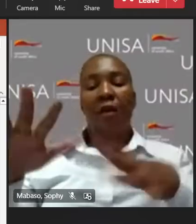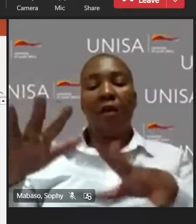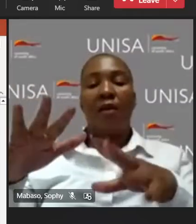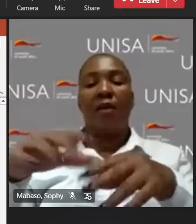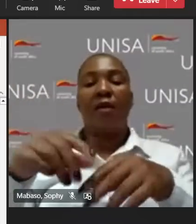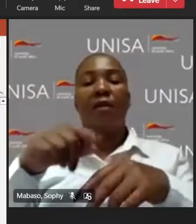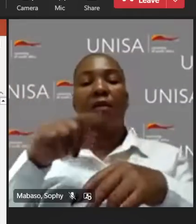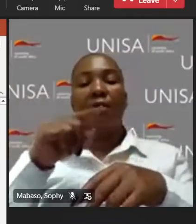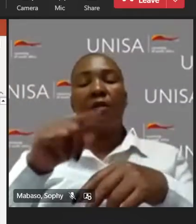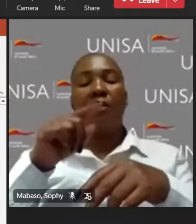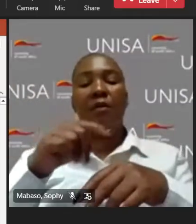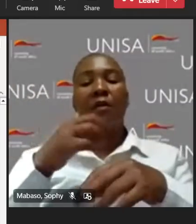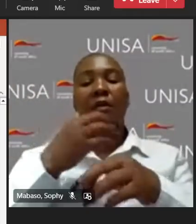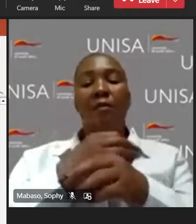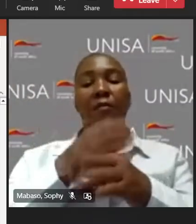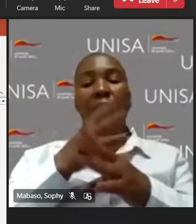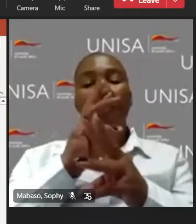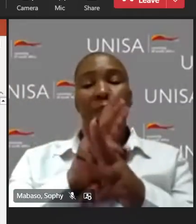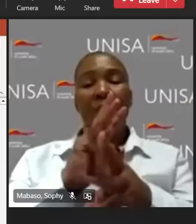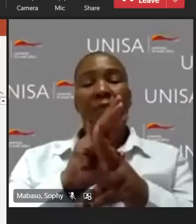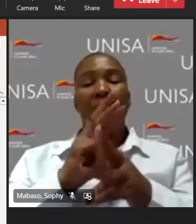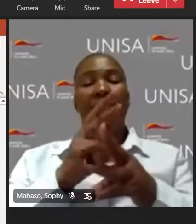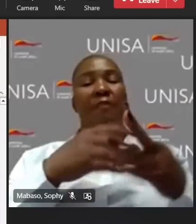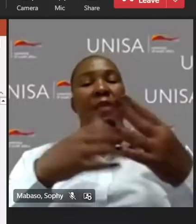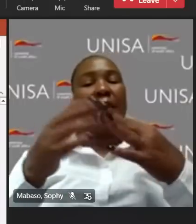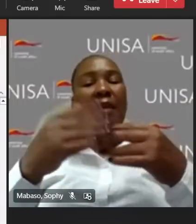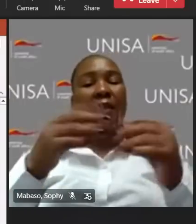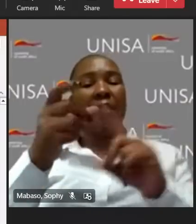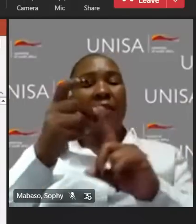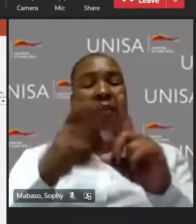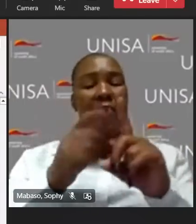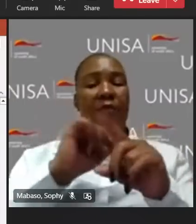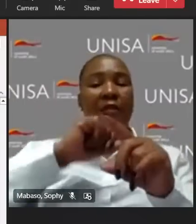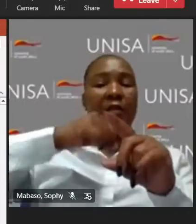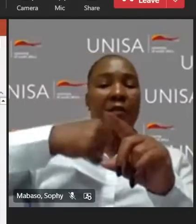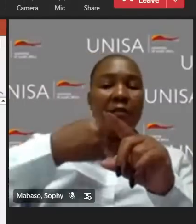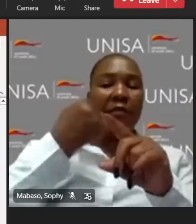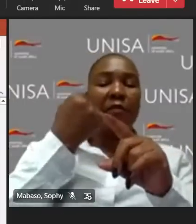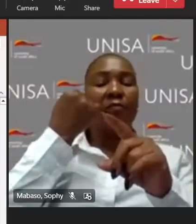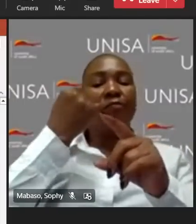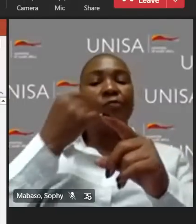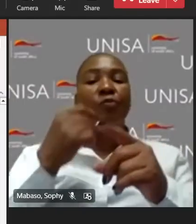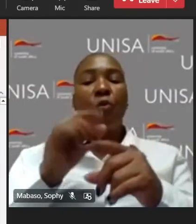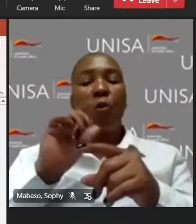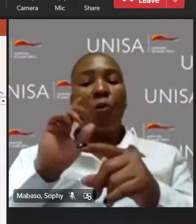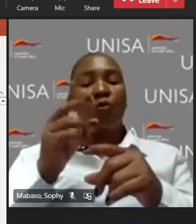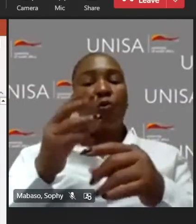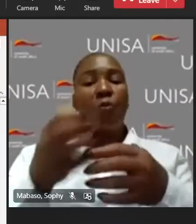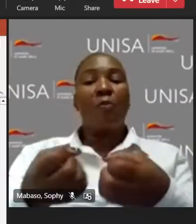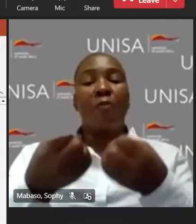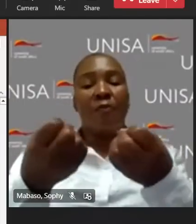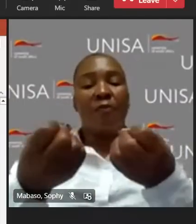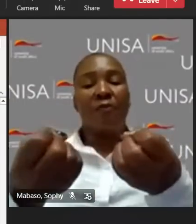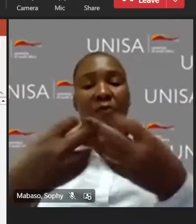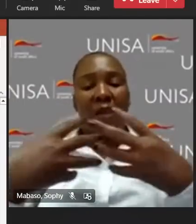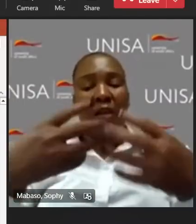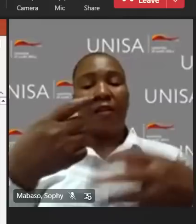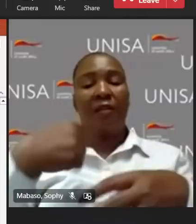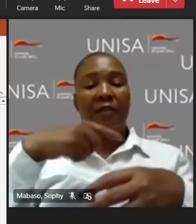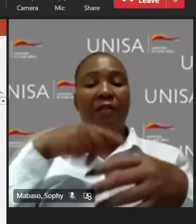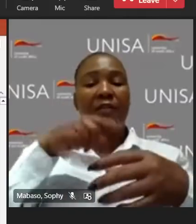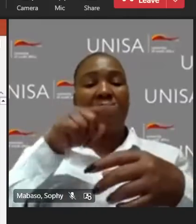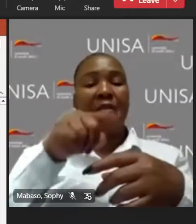your spouse, your guardian, or your parents should also provide that. Bank statement,